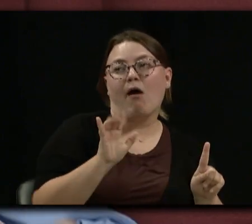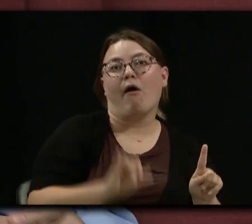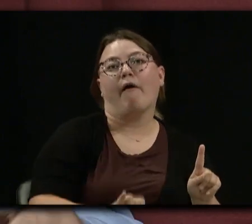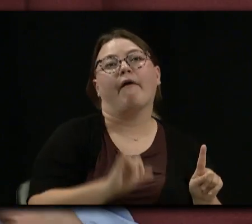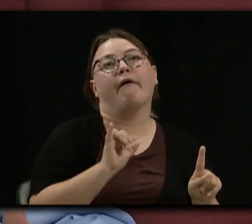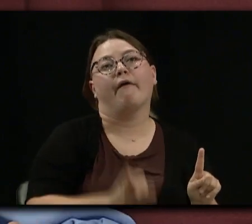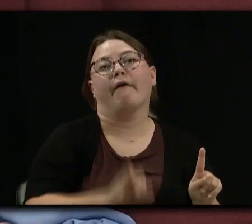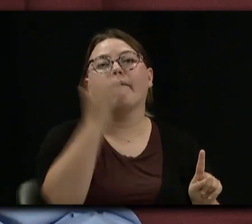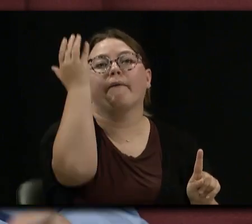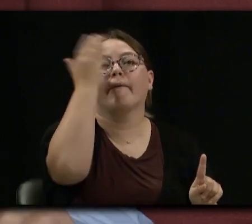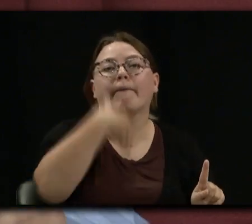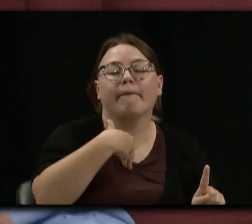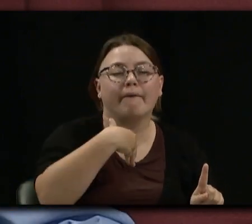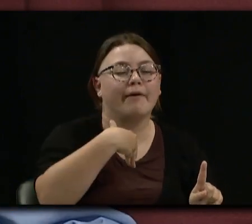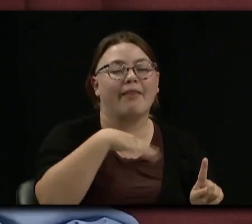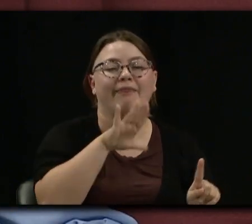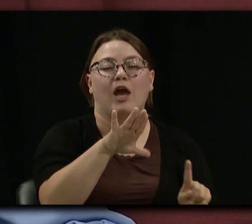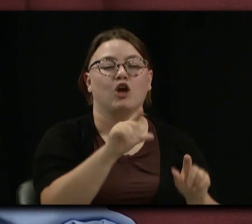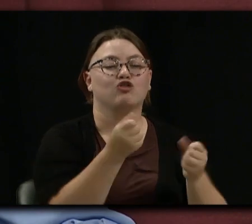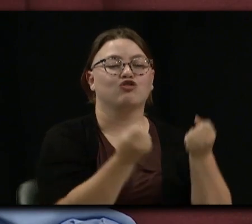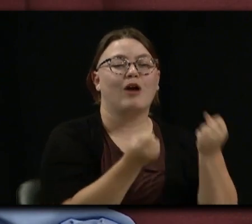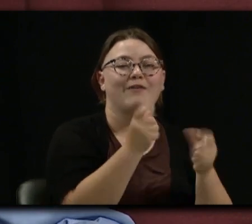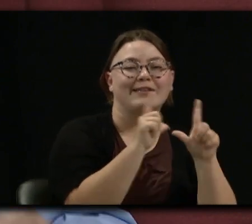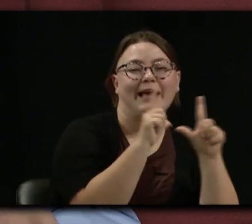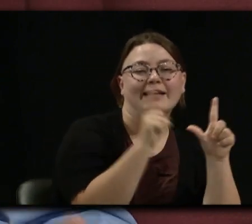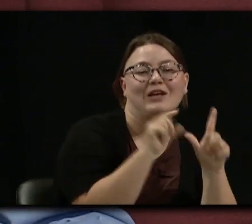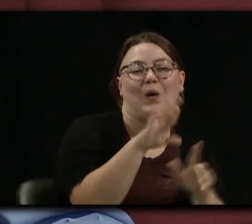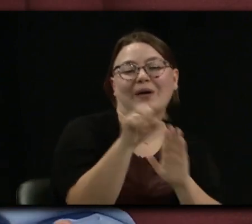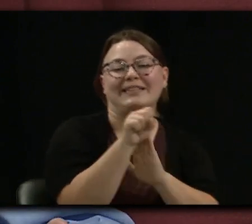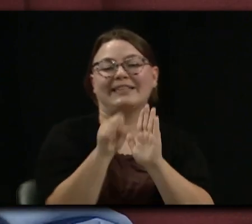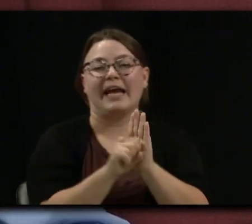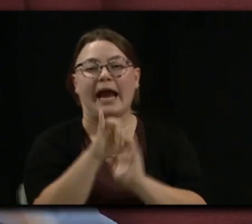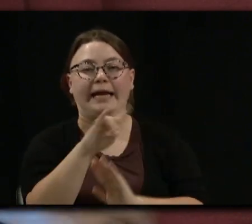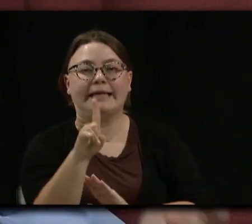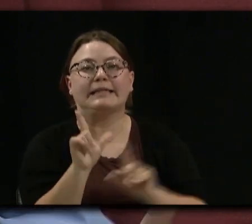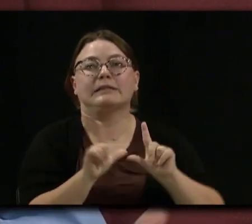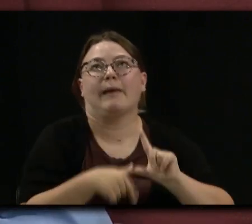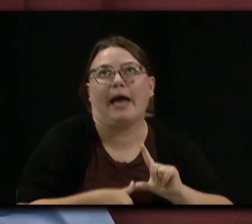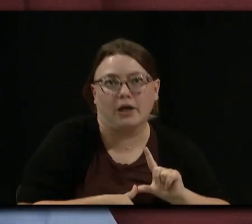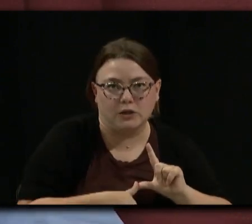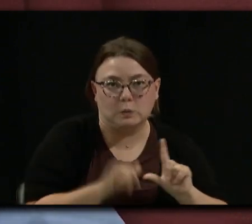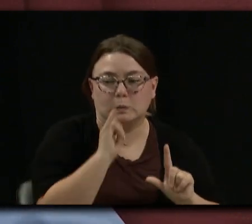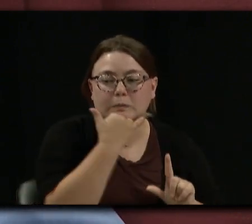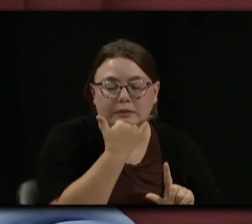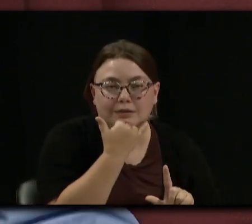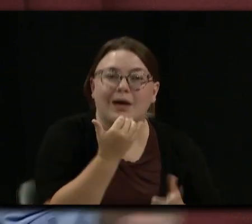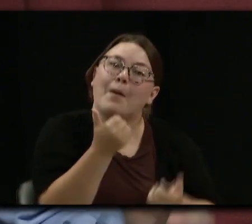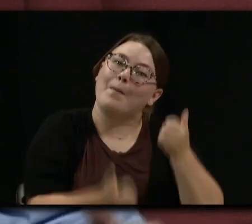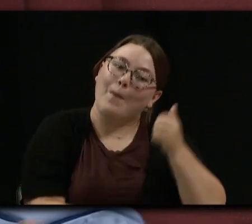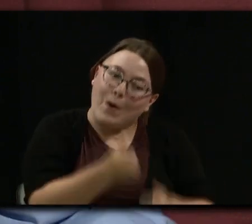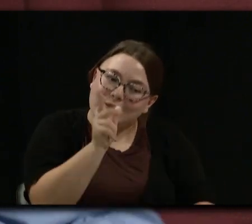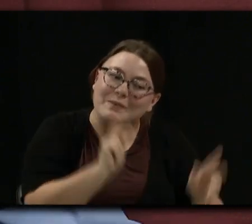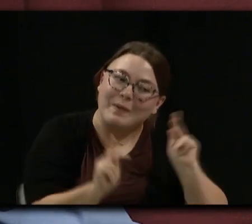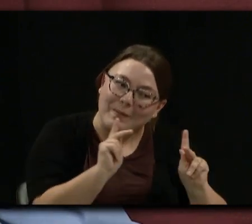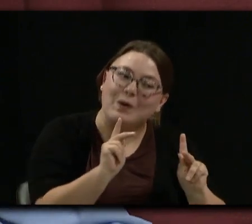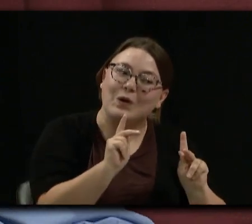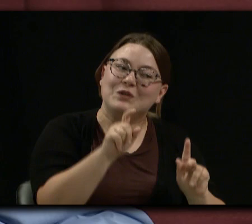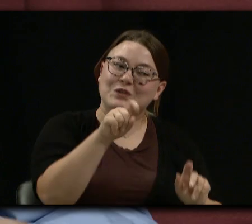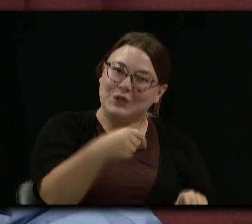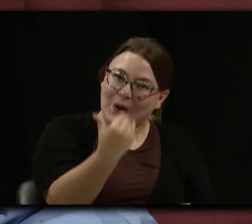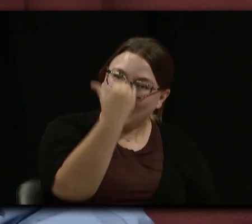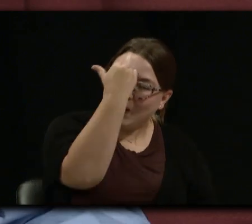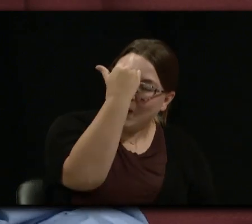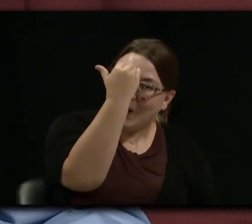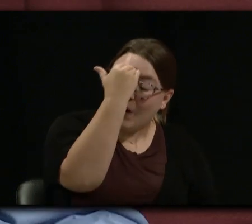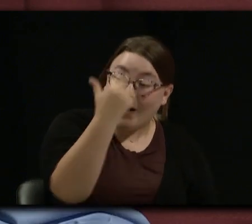their driver's license or their regular state ID had expired. Most people should know, and I have an experience with this because